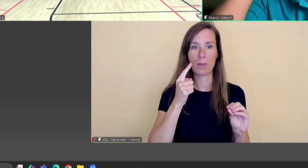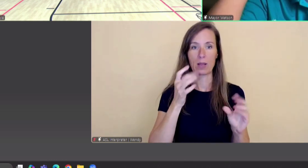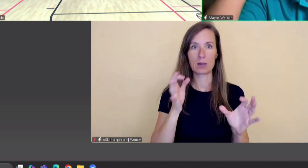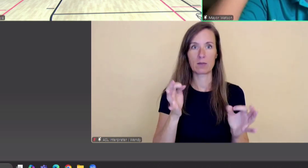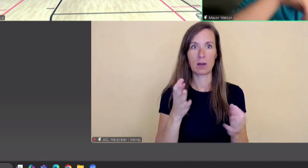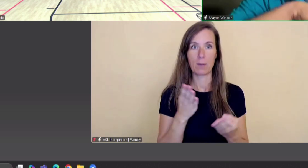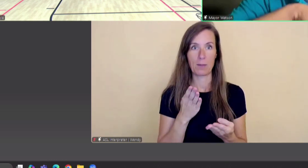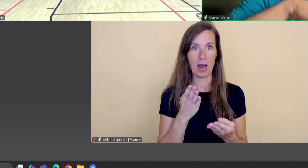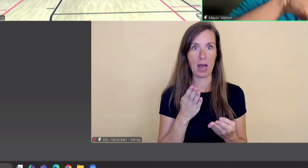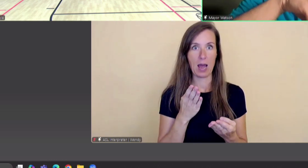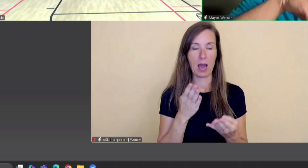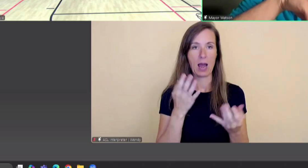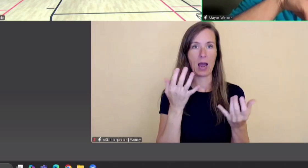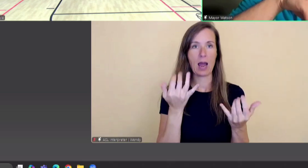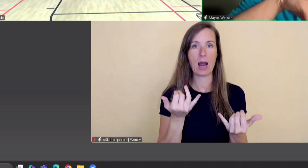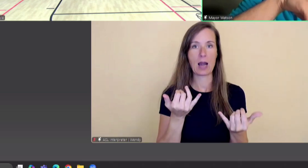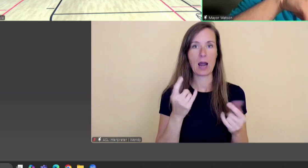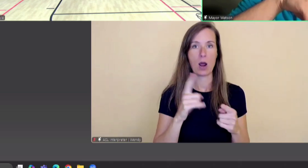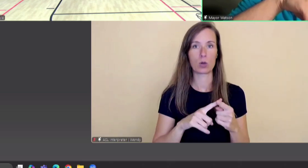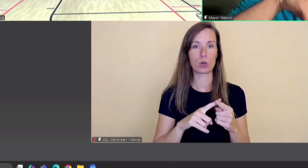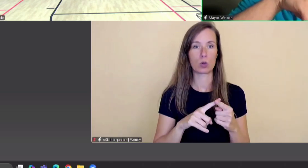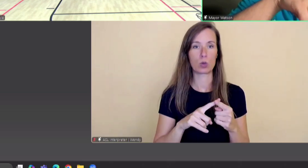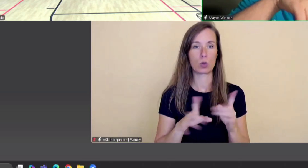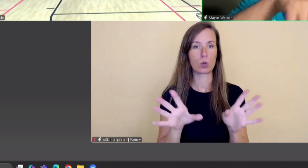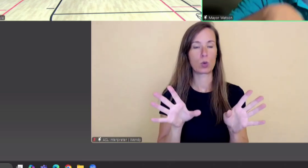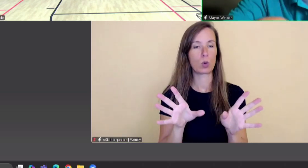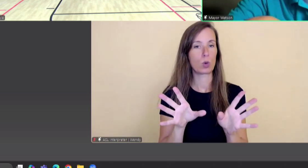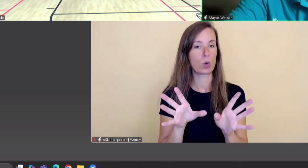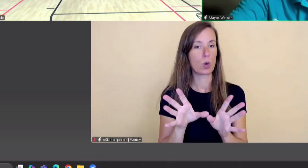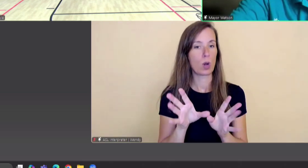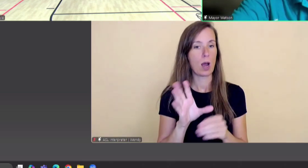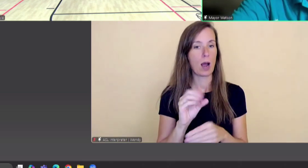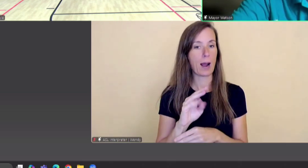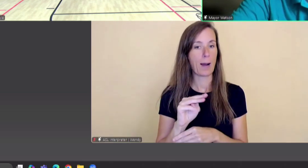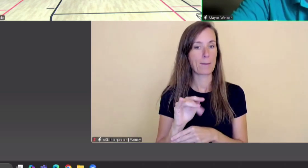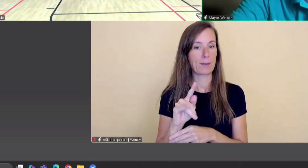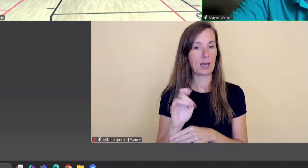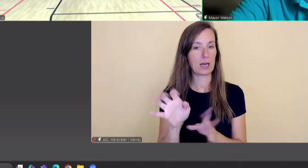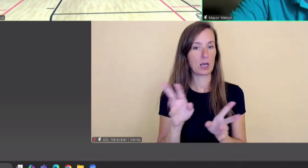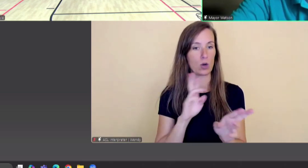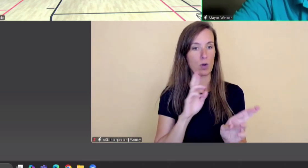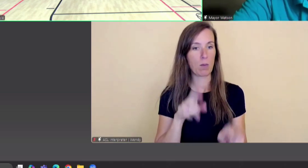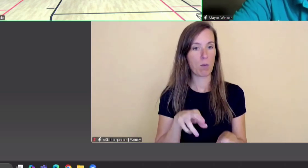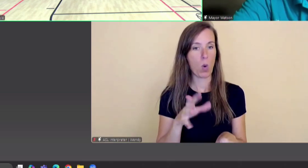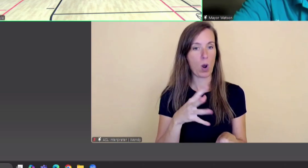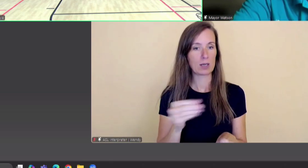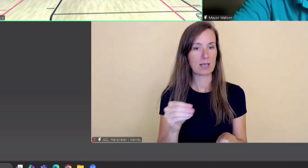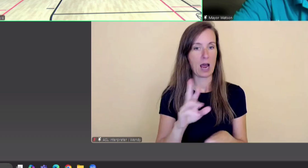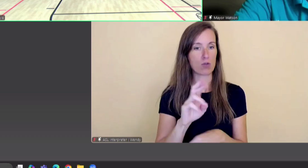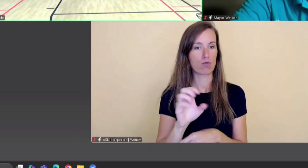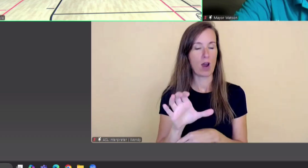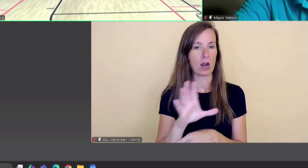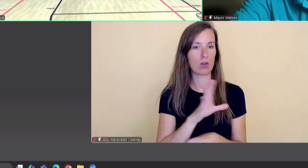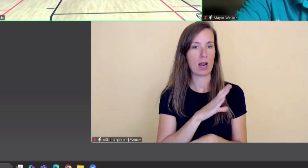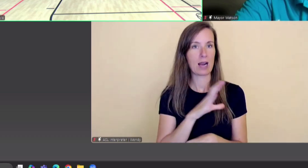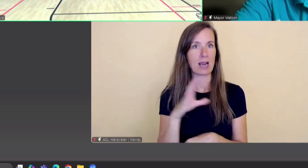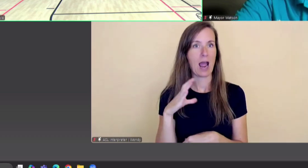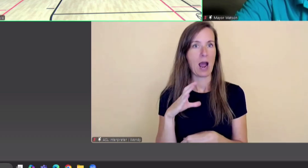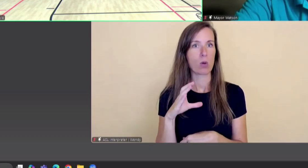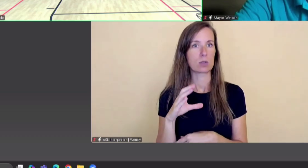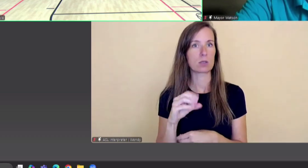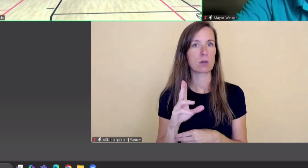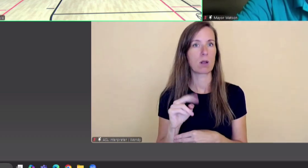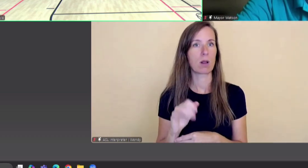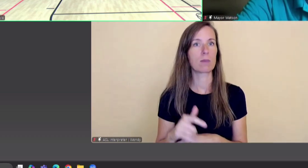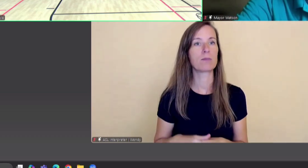that takes us to committee reports, and up first is the Recreation Council. We didn't have a meeting